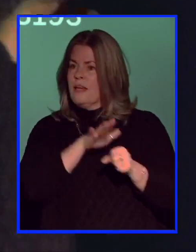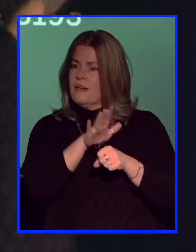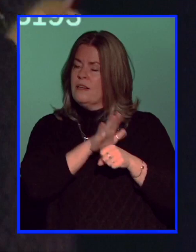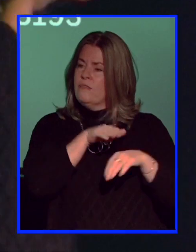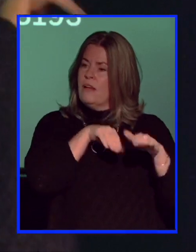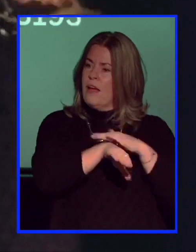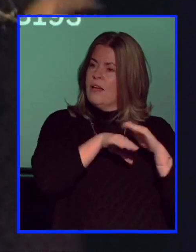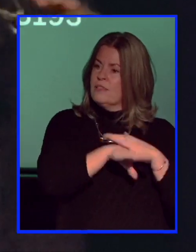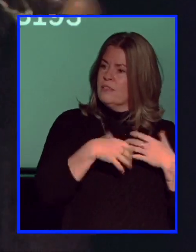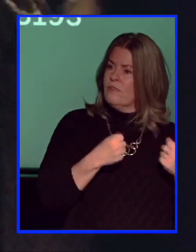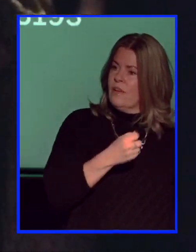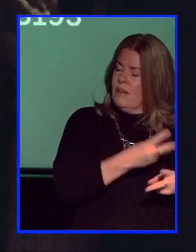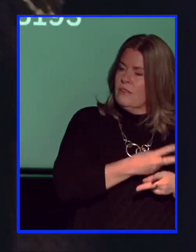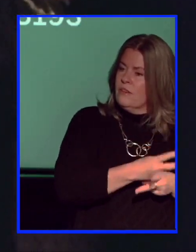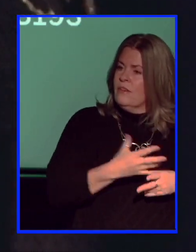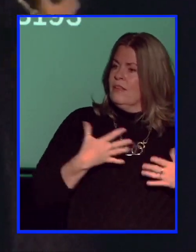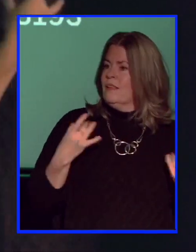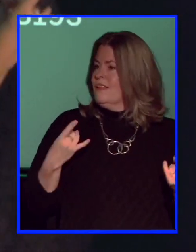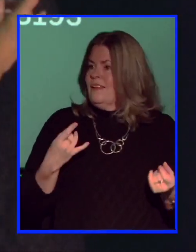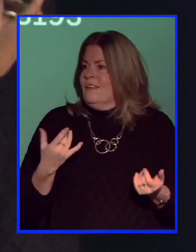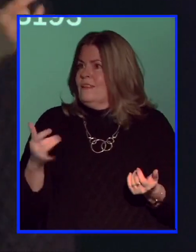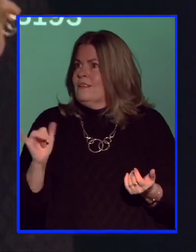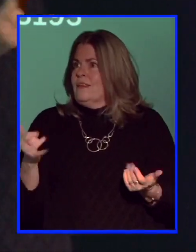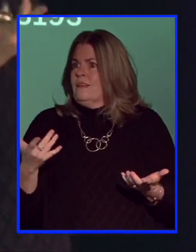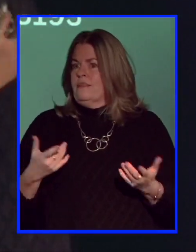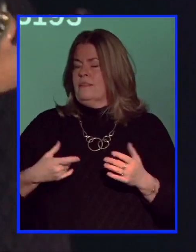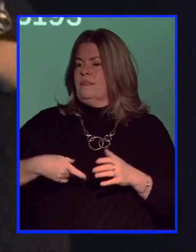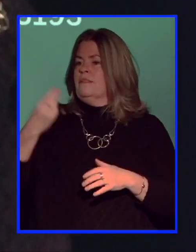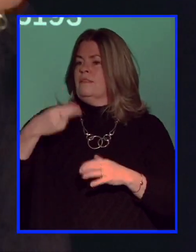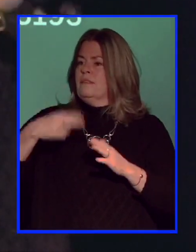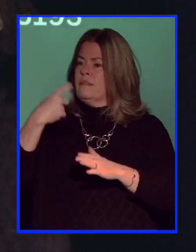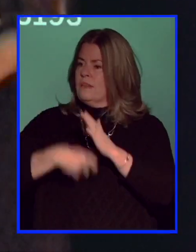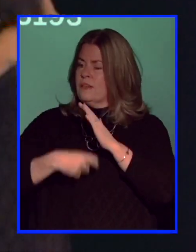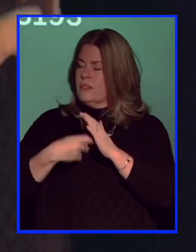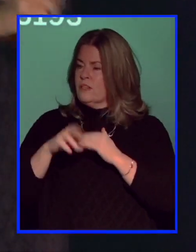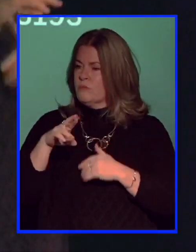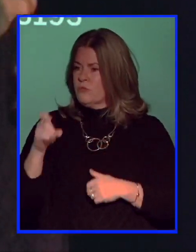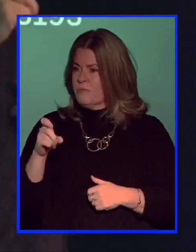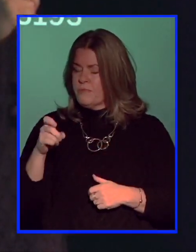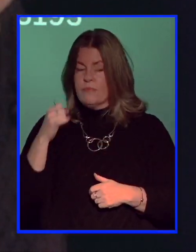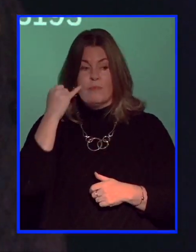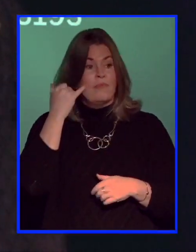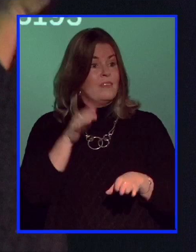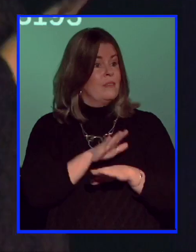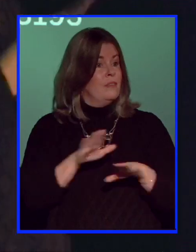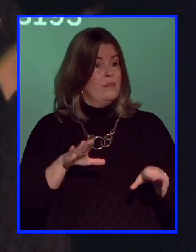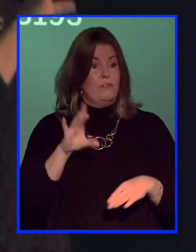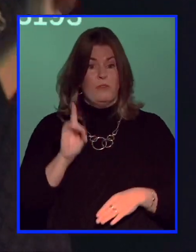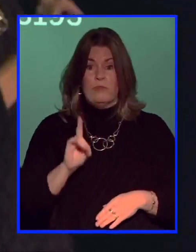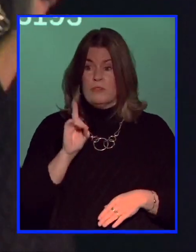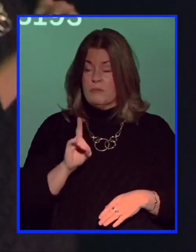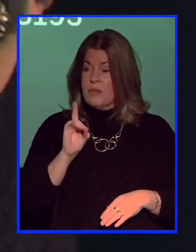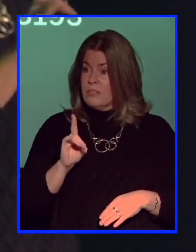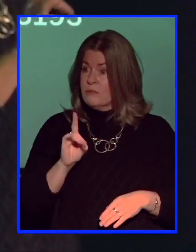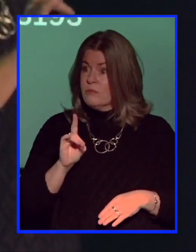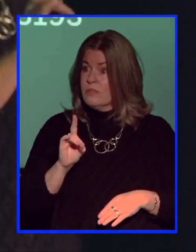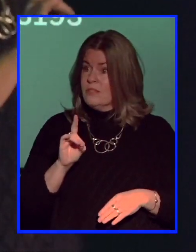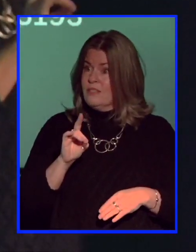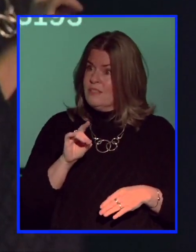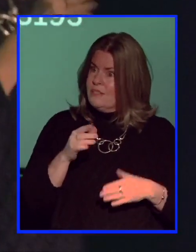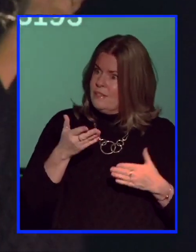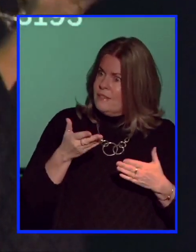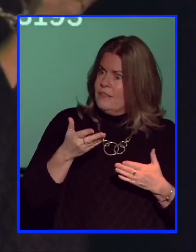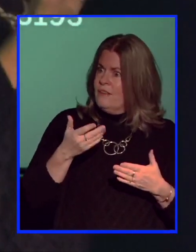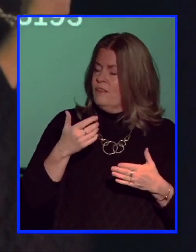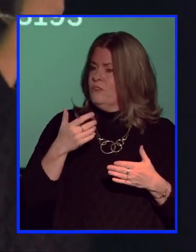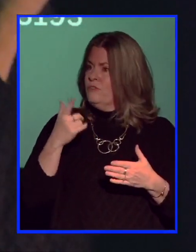like the high cost of prescription drugs, you name it. If we don't have a democracy to be the tool that we can use to try to